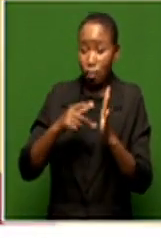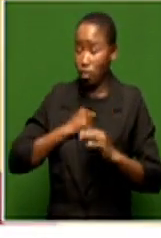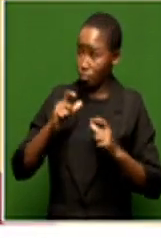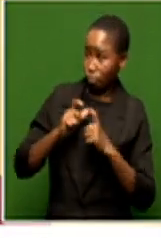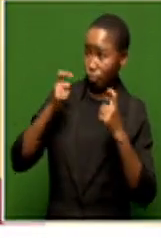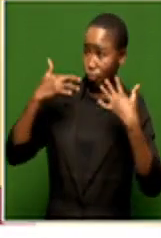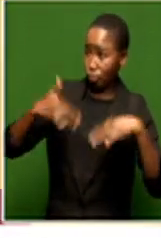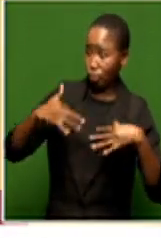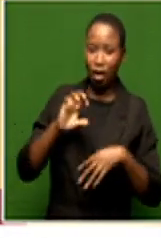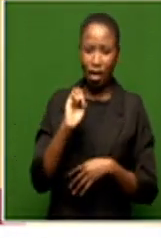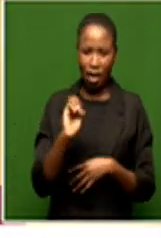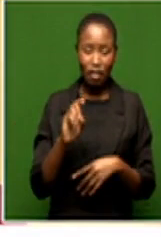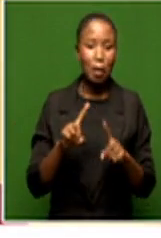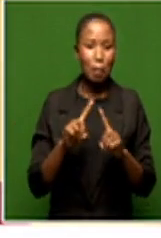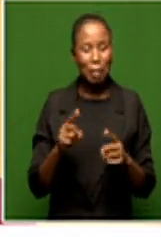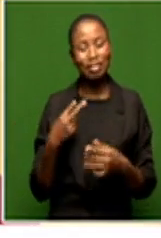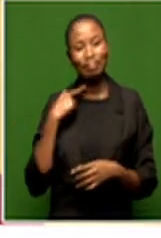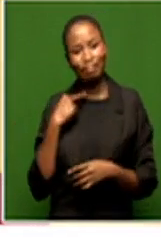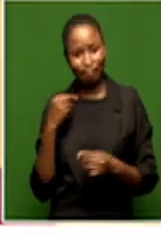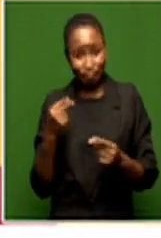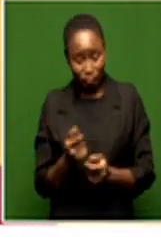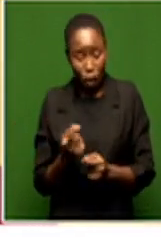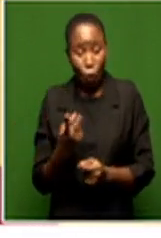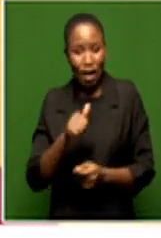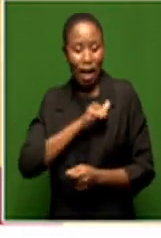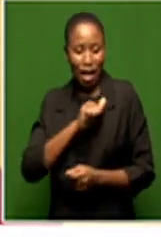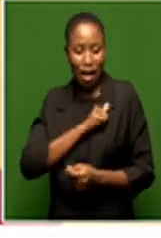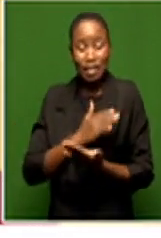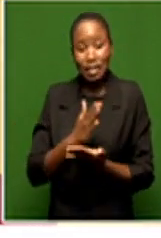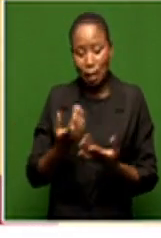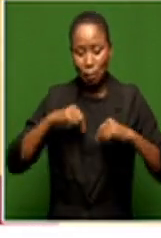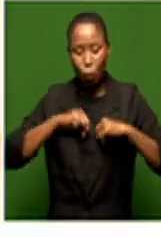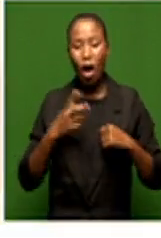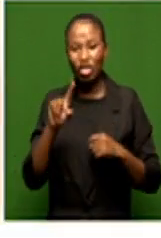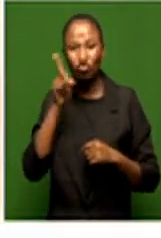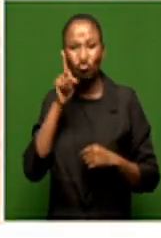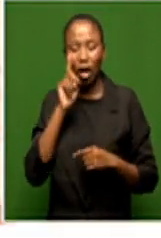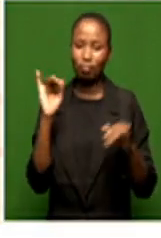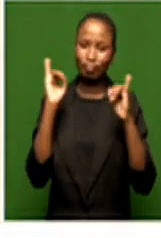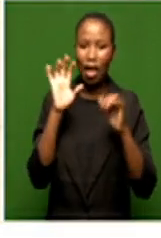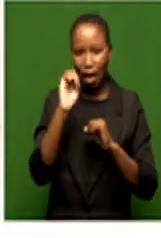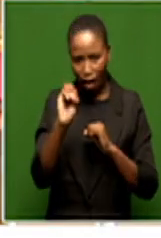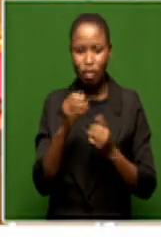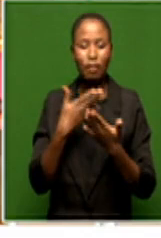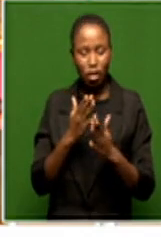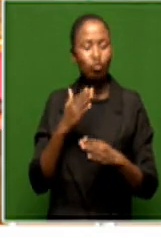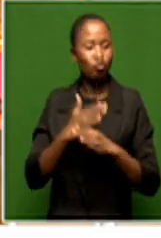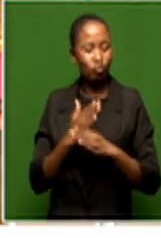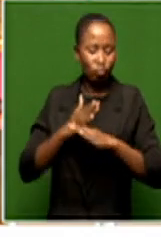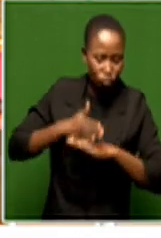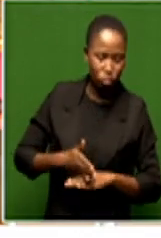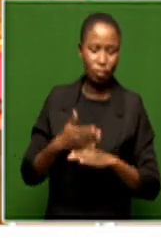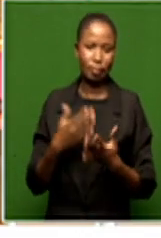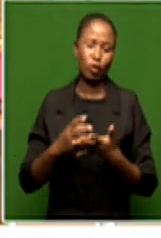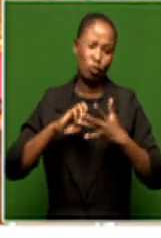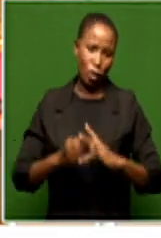achieve. Fortunately for us, we had very dedicated teachers, and we also pushed ourselves very hard. Teacher unions say the effects of the pandemic